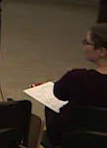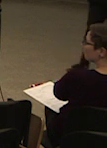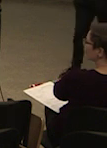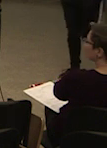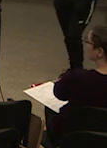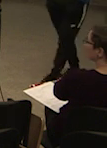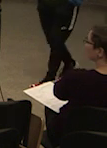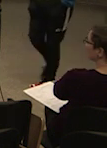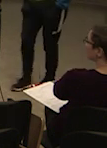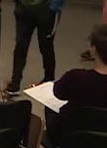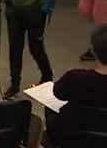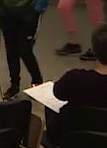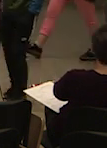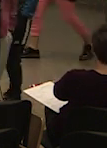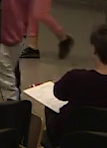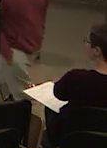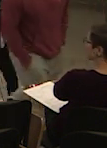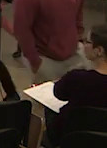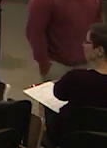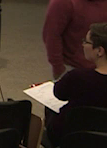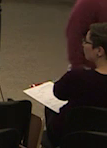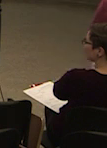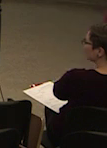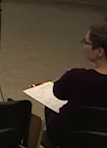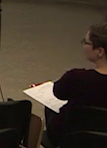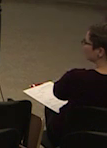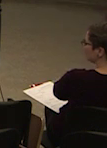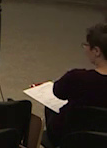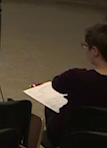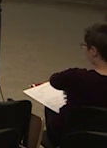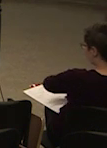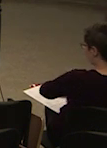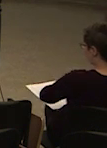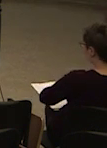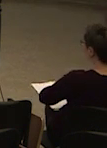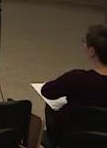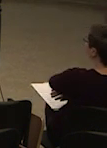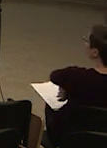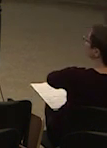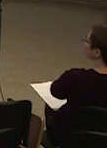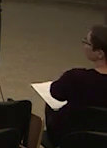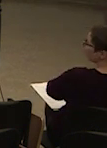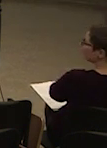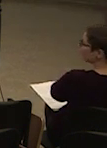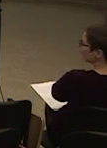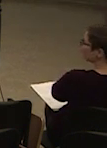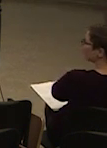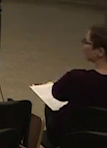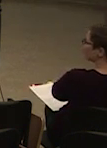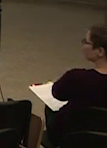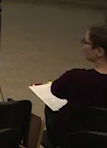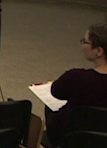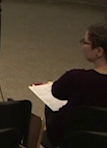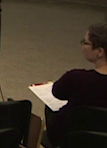I just encourage you to thank the people around you for being in conversation, for dreaming with you, for learning with you. I want to offer